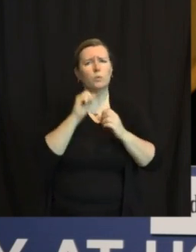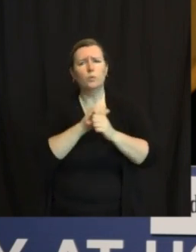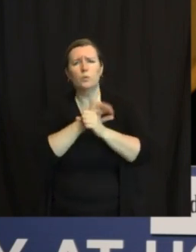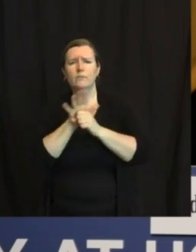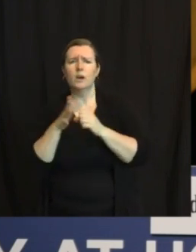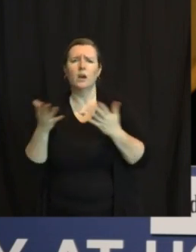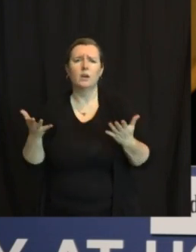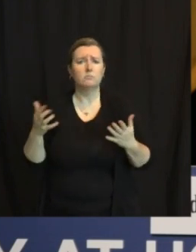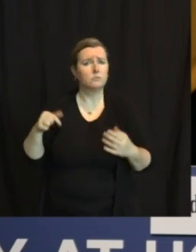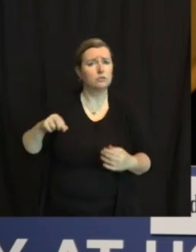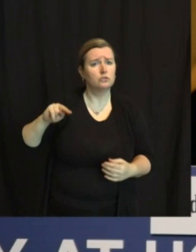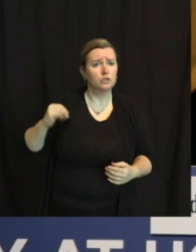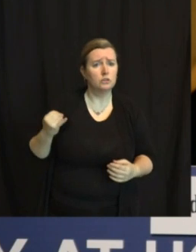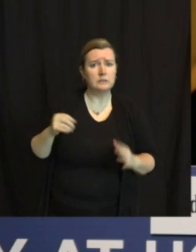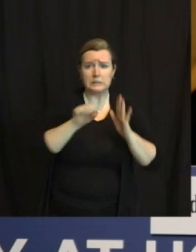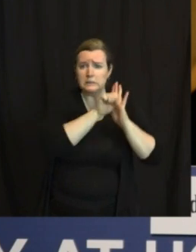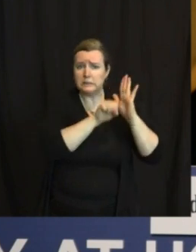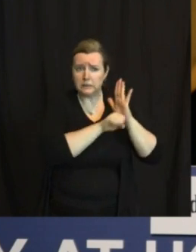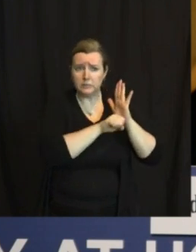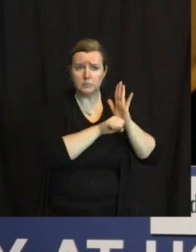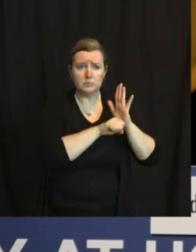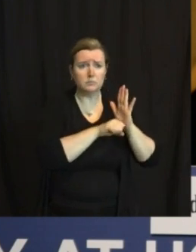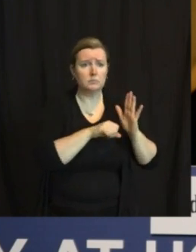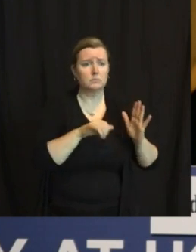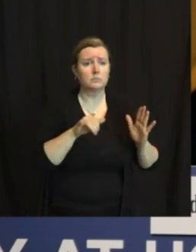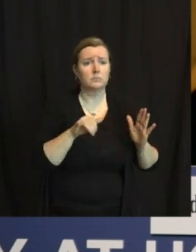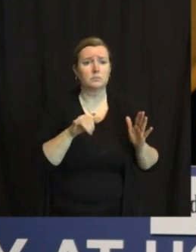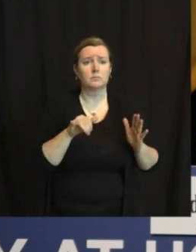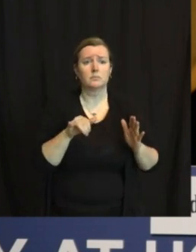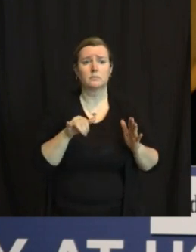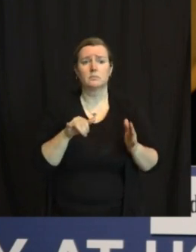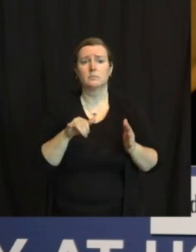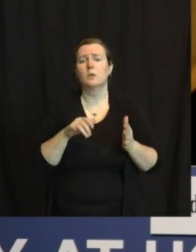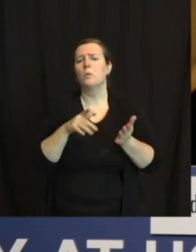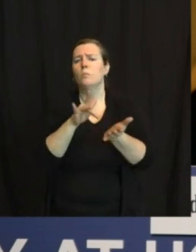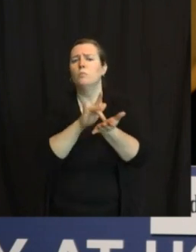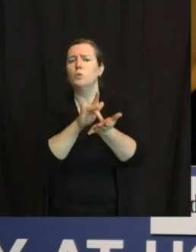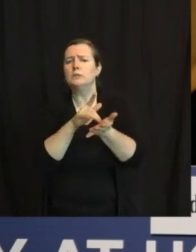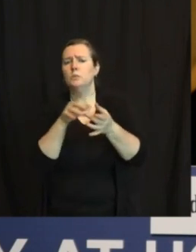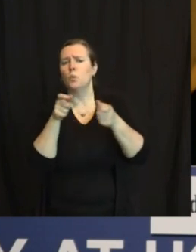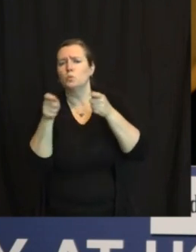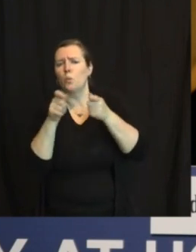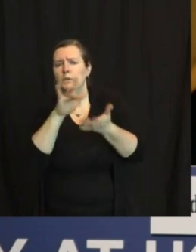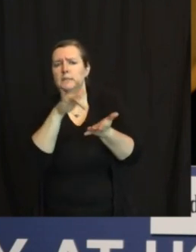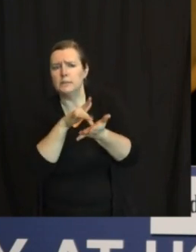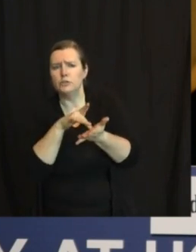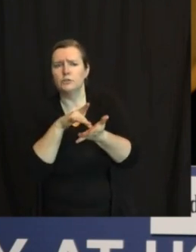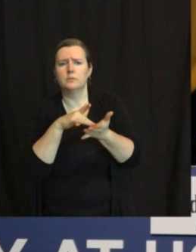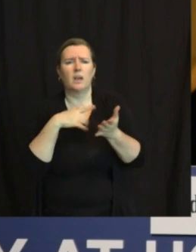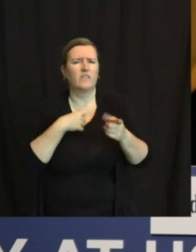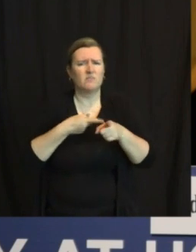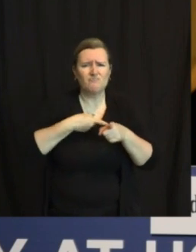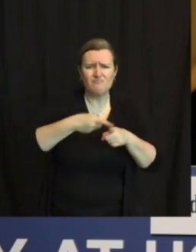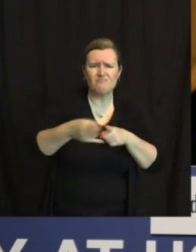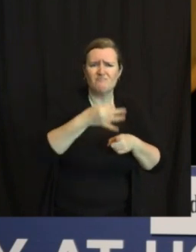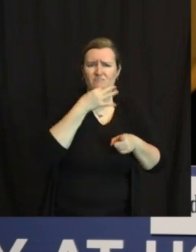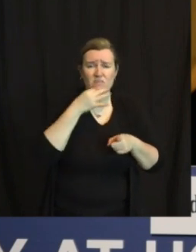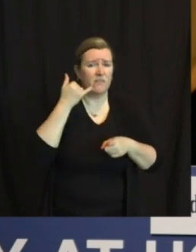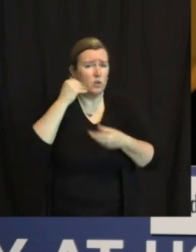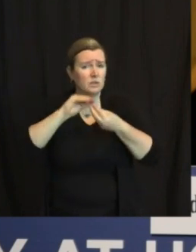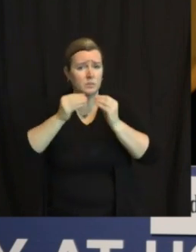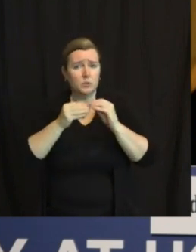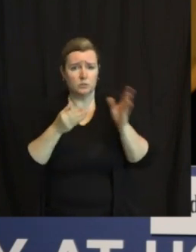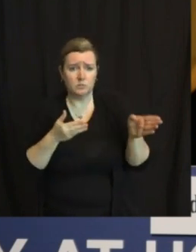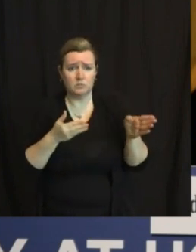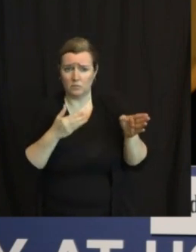working with the New Jersey Poison Information Center, established a dedicated line, a hotline in